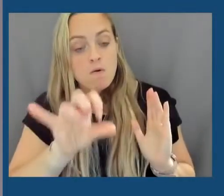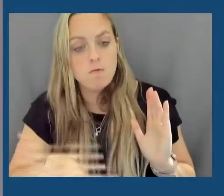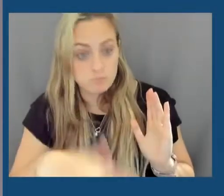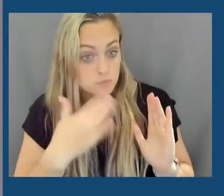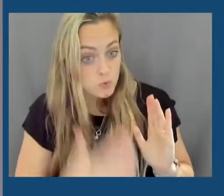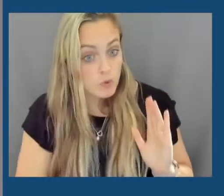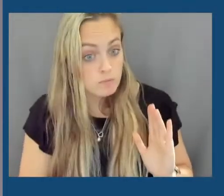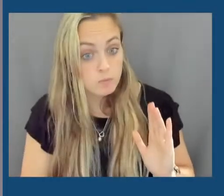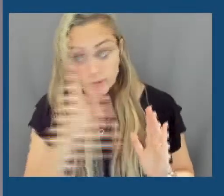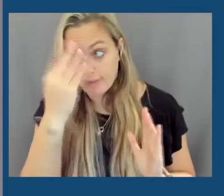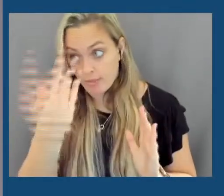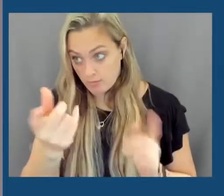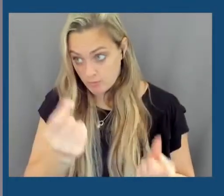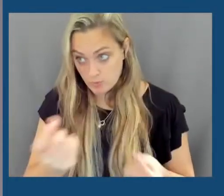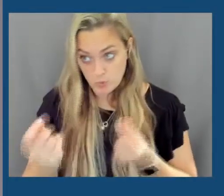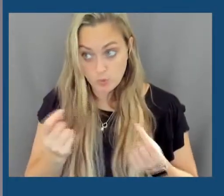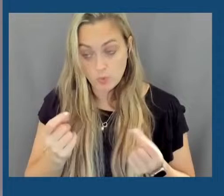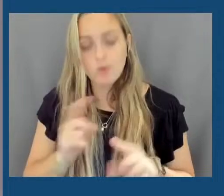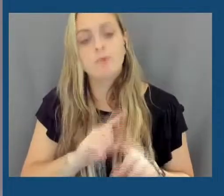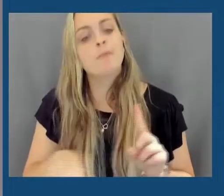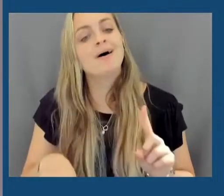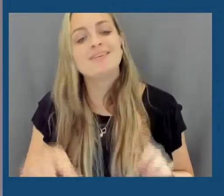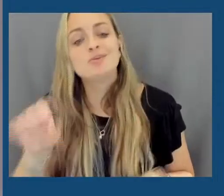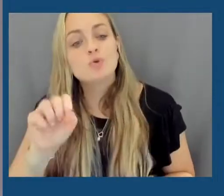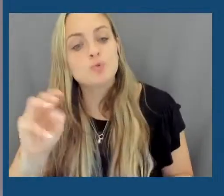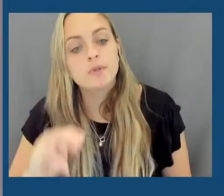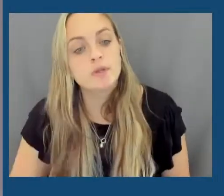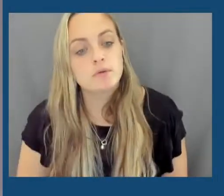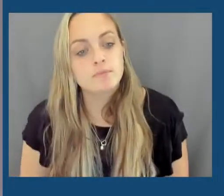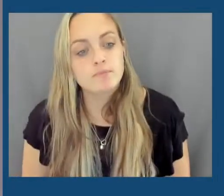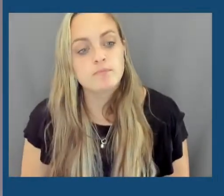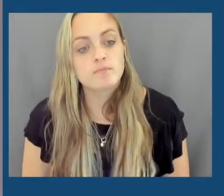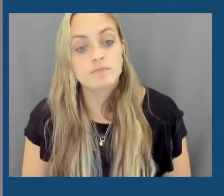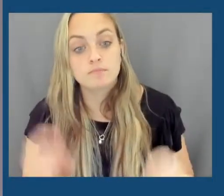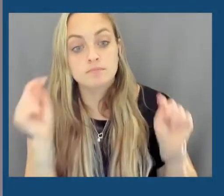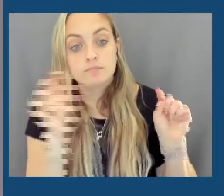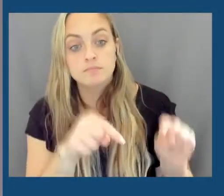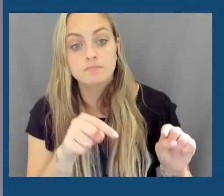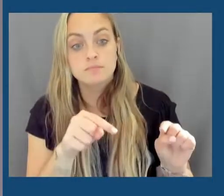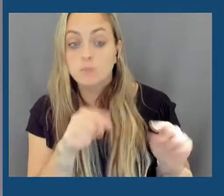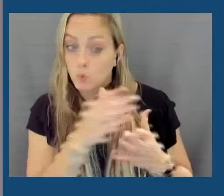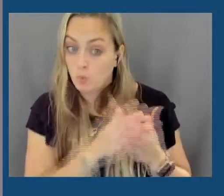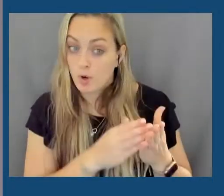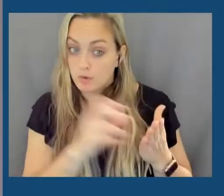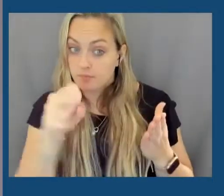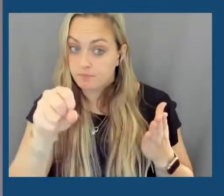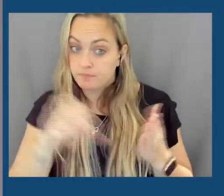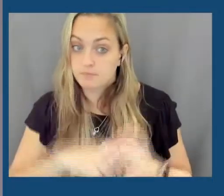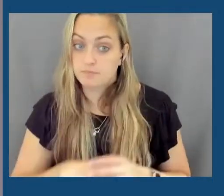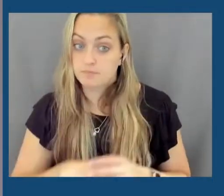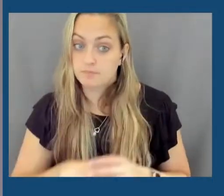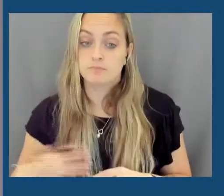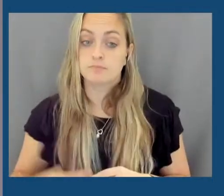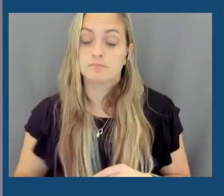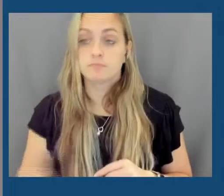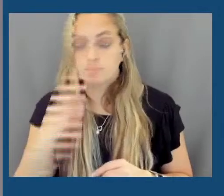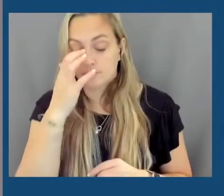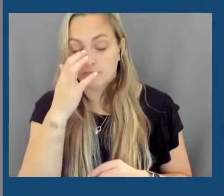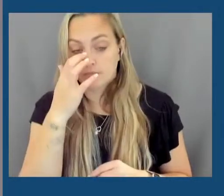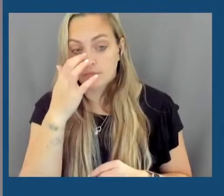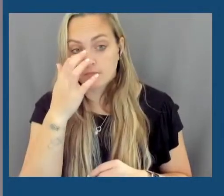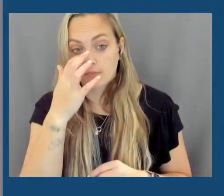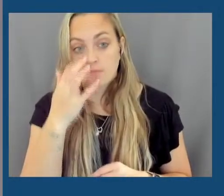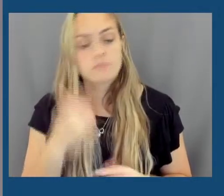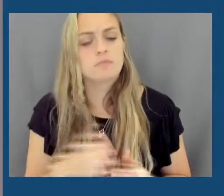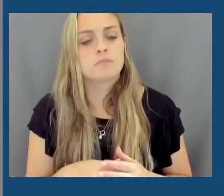do. But I'm saying social media over here, that's one piece of the puzzle. What is the vehicle that